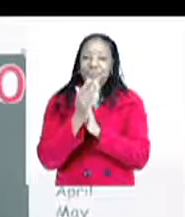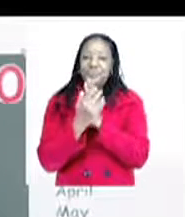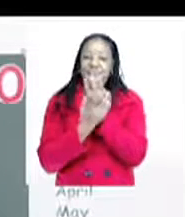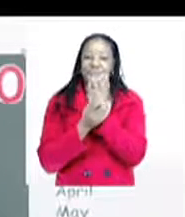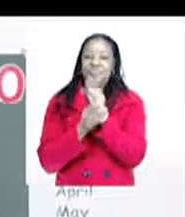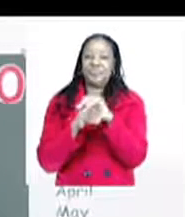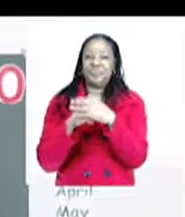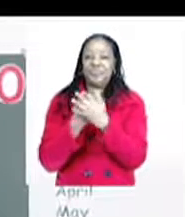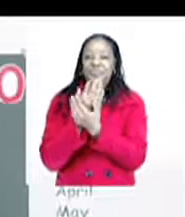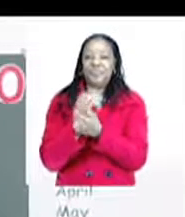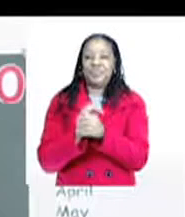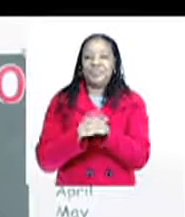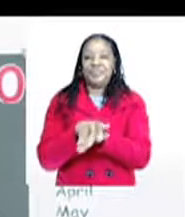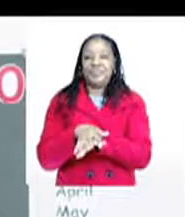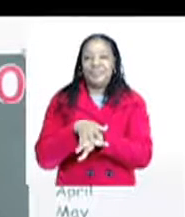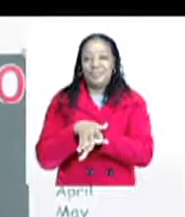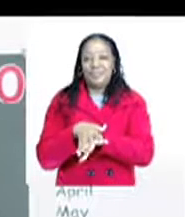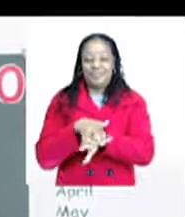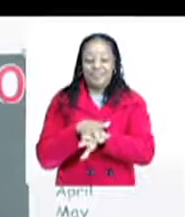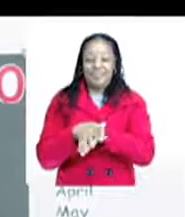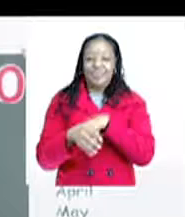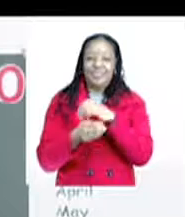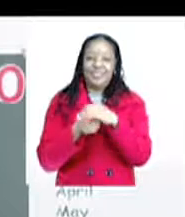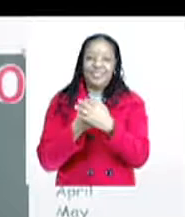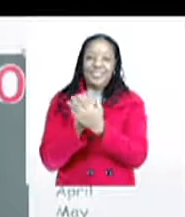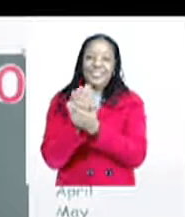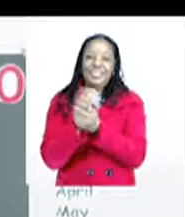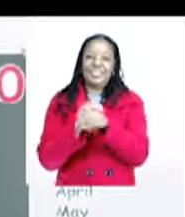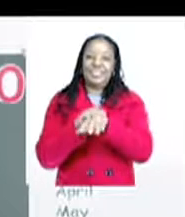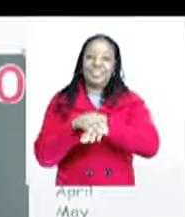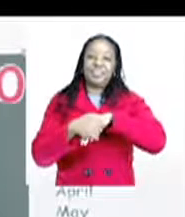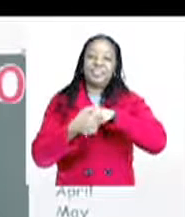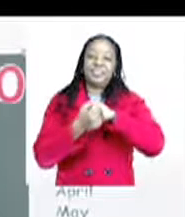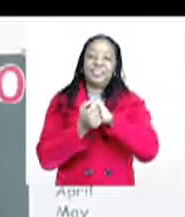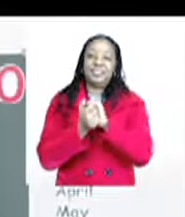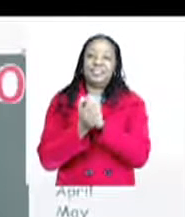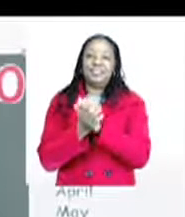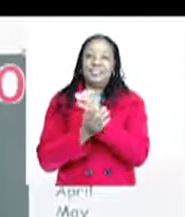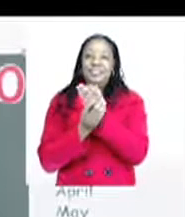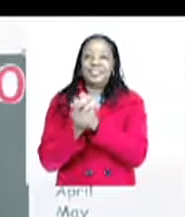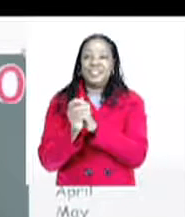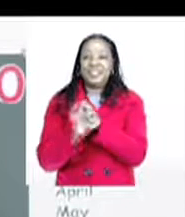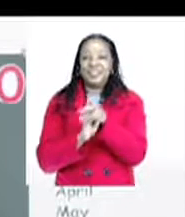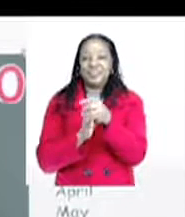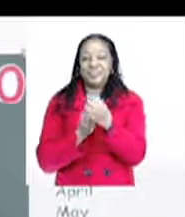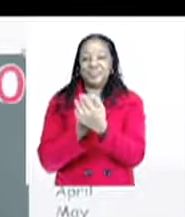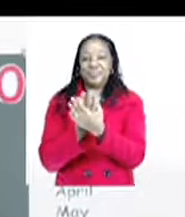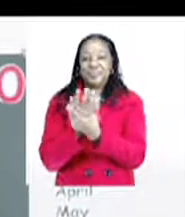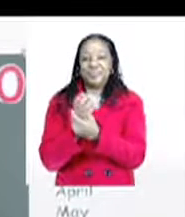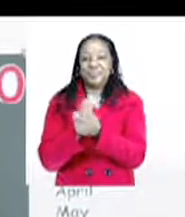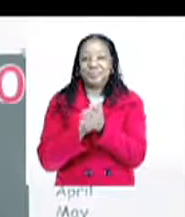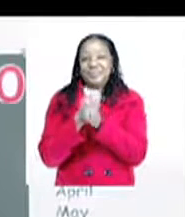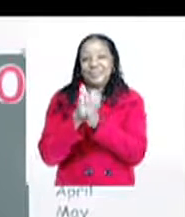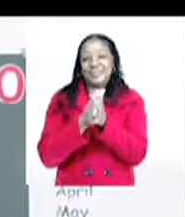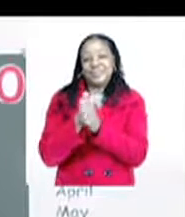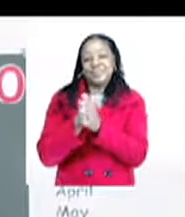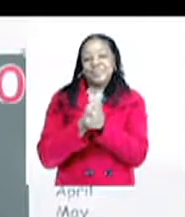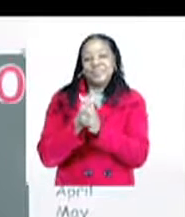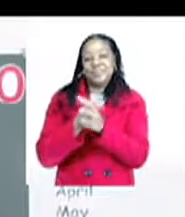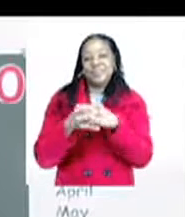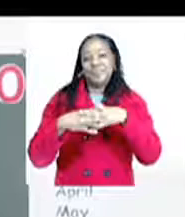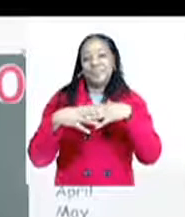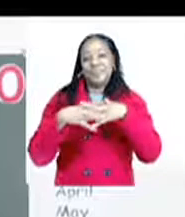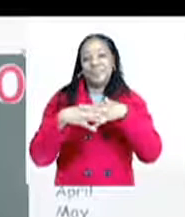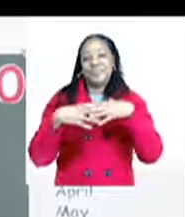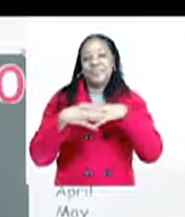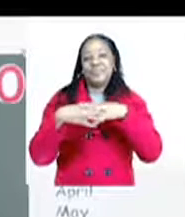Rub, rub, rub your hands back, inside and forth. Now your hands and